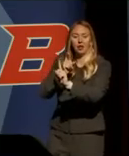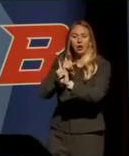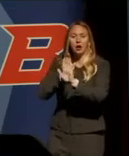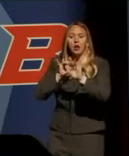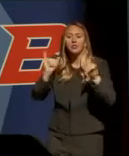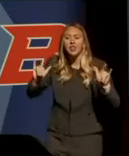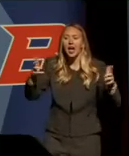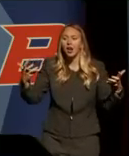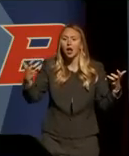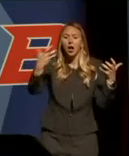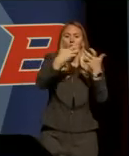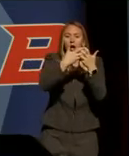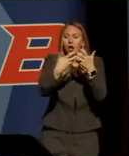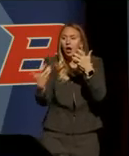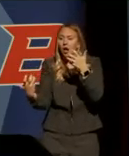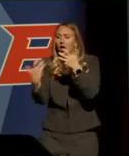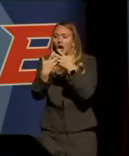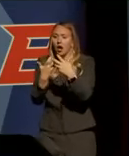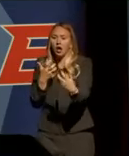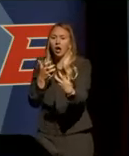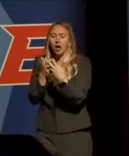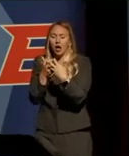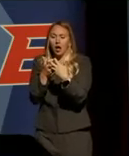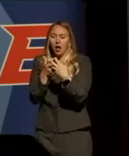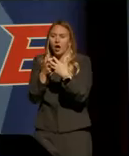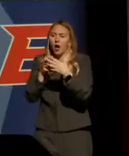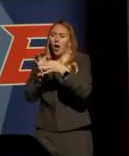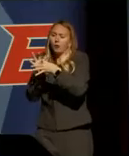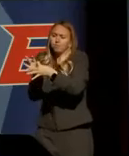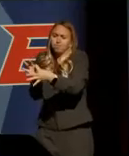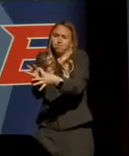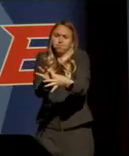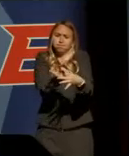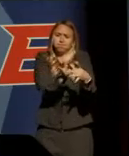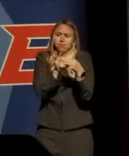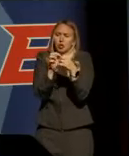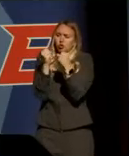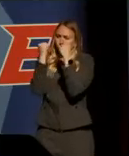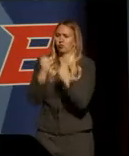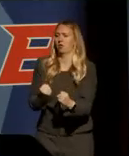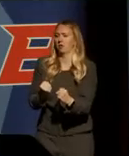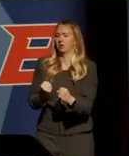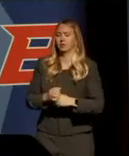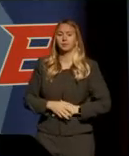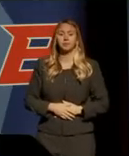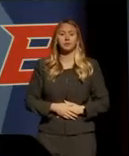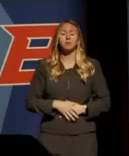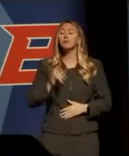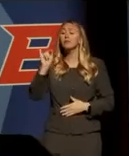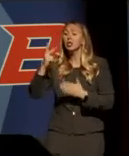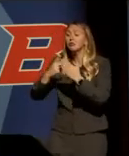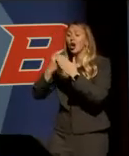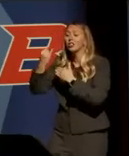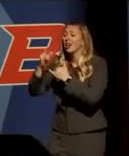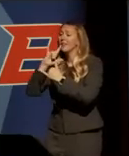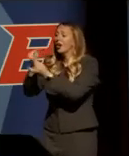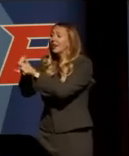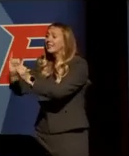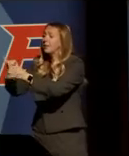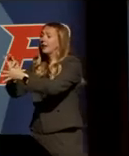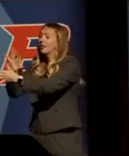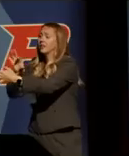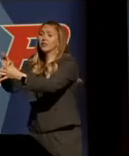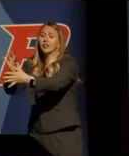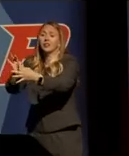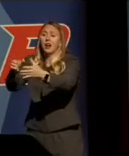us all stronger. If we do projects independently that are amazing. That's